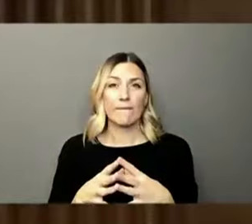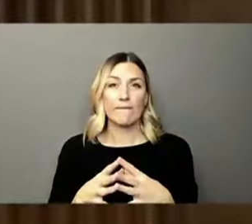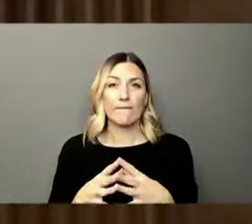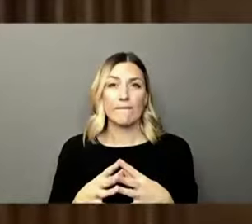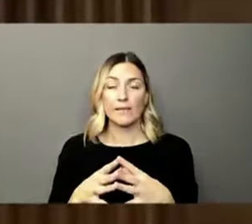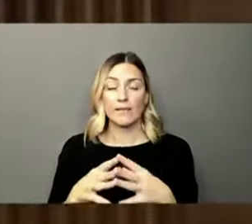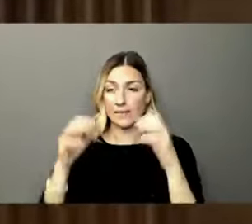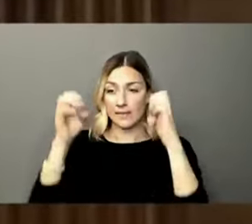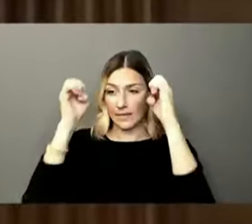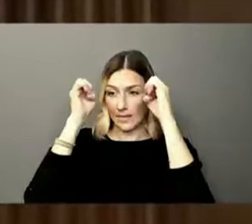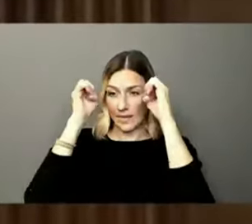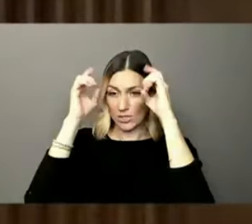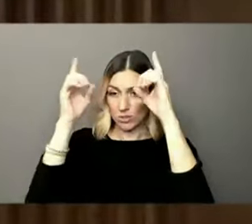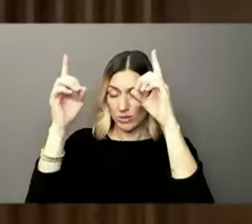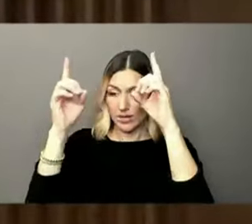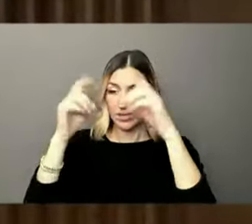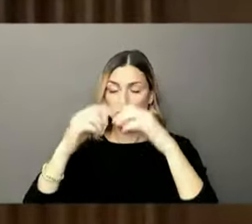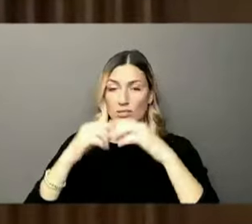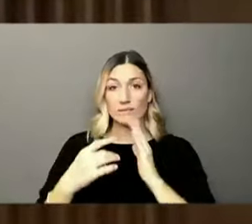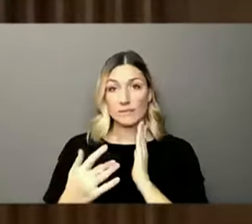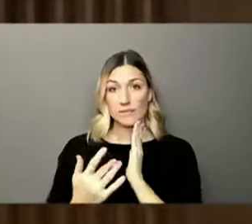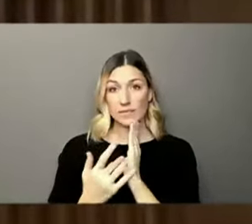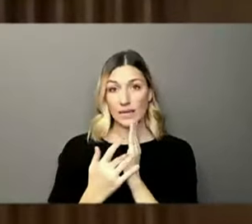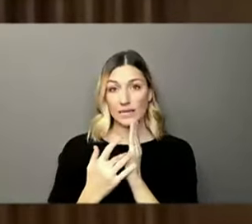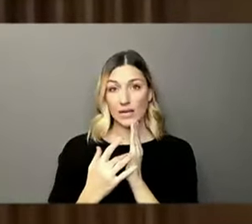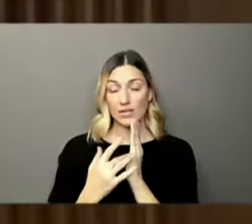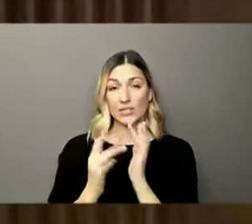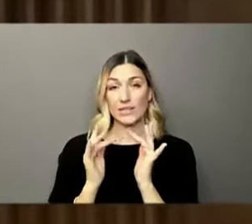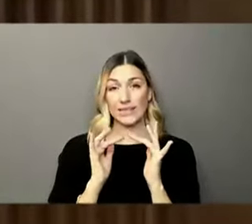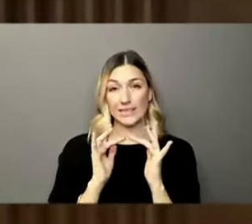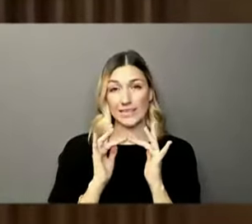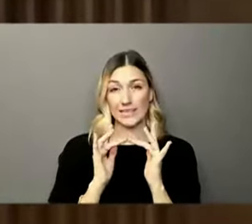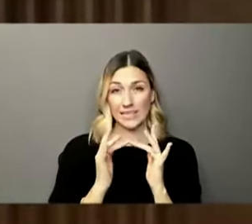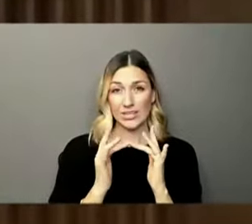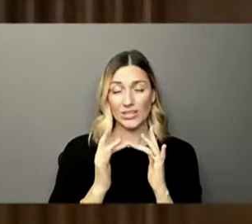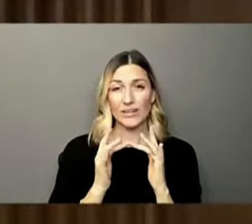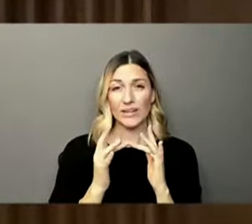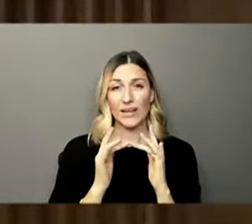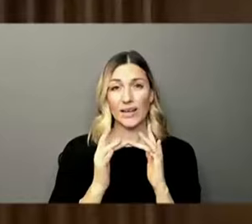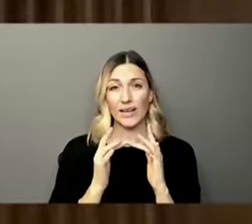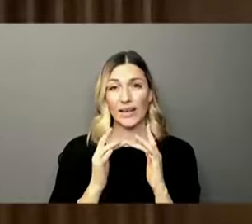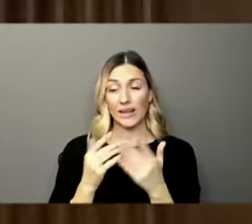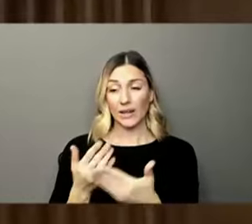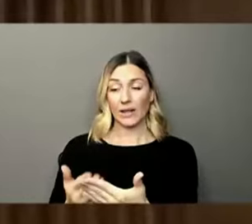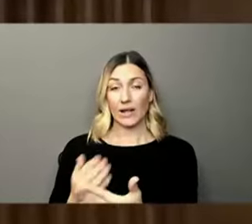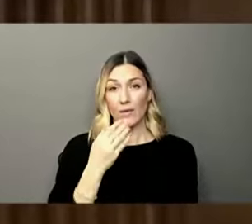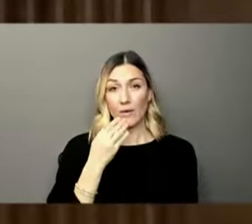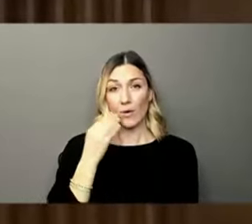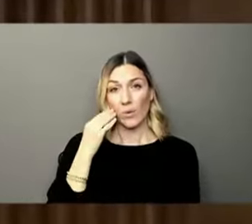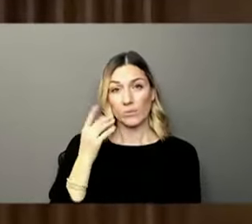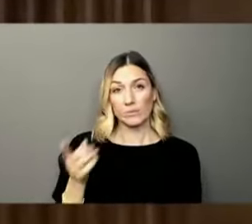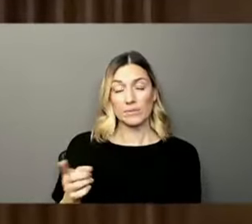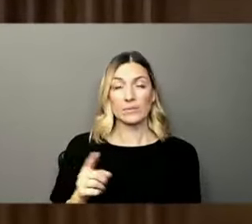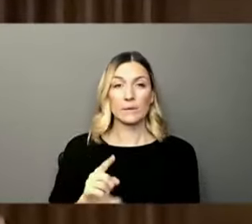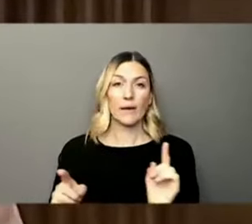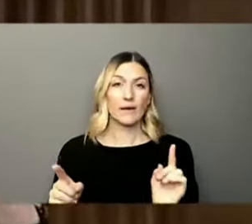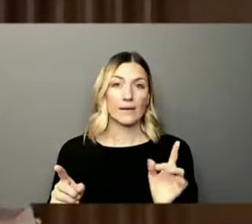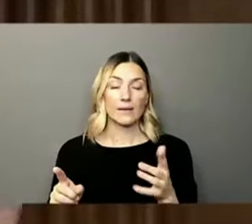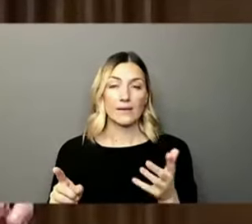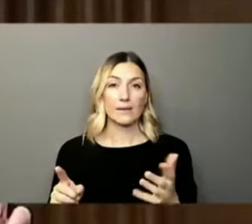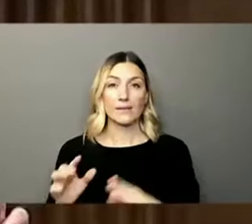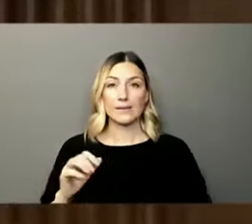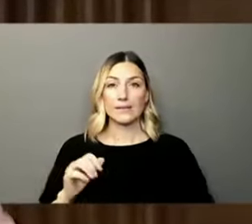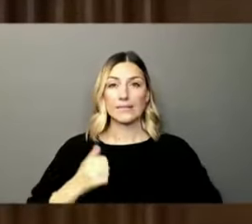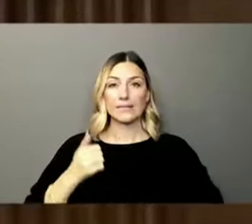Education, broadband technology also is an issue, getting that to the patient homes. But I think setting up